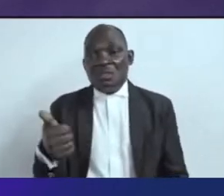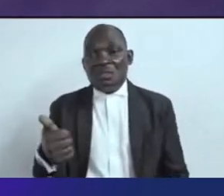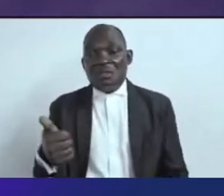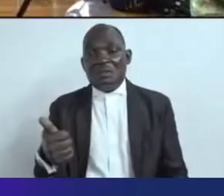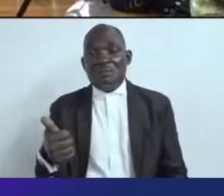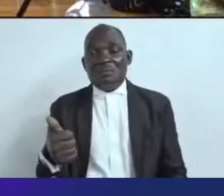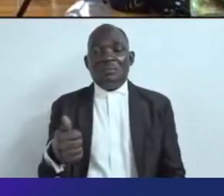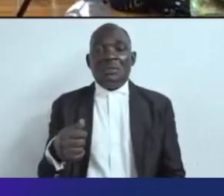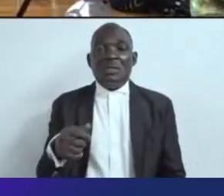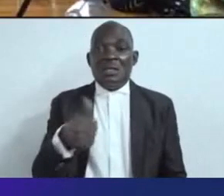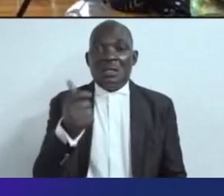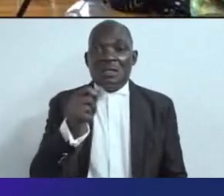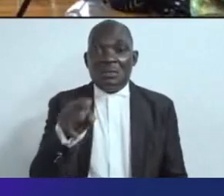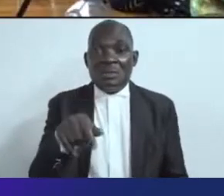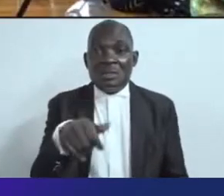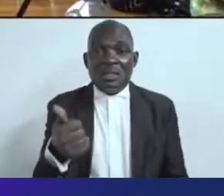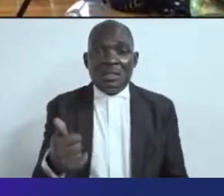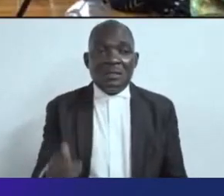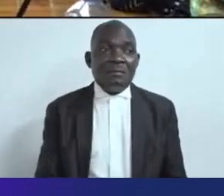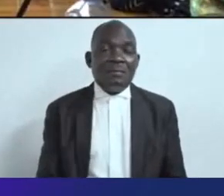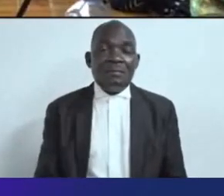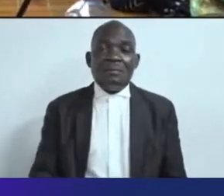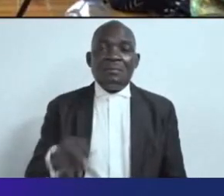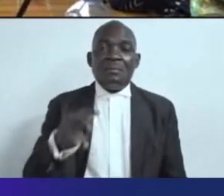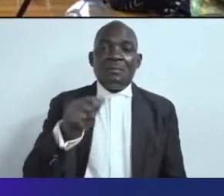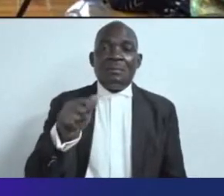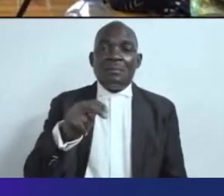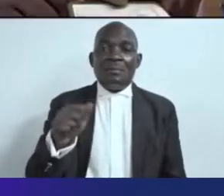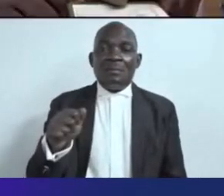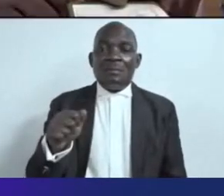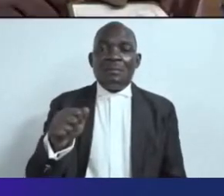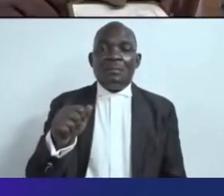Thank you, Chairman. Nana Oye,